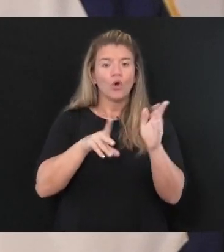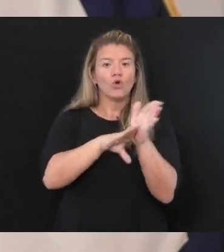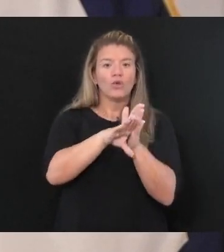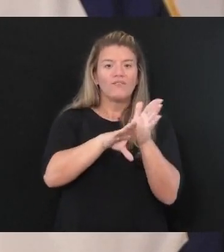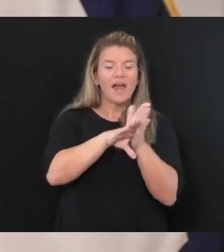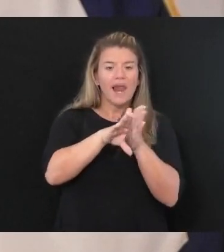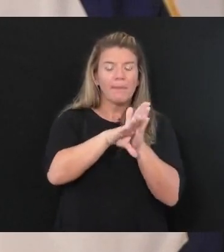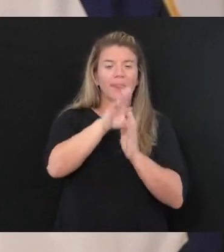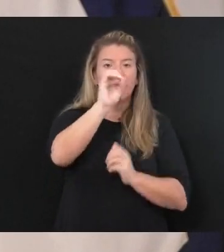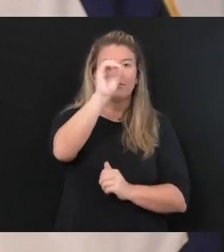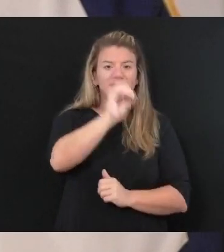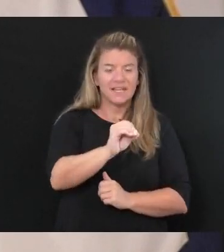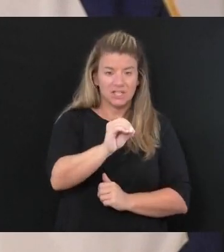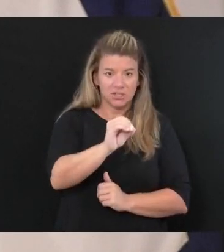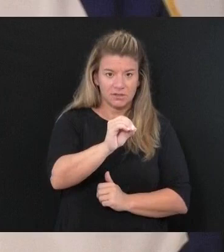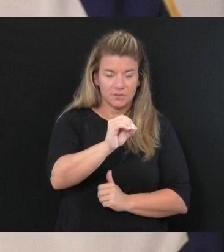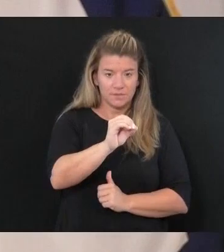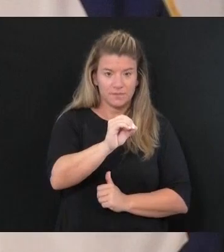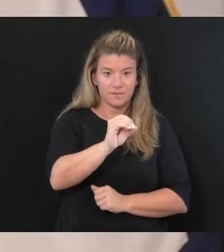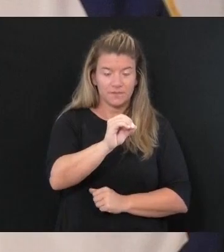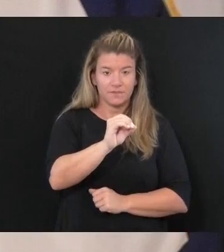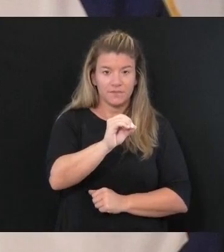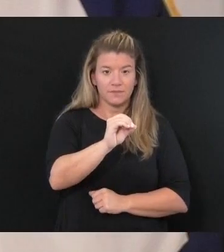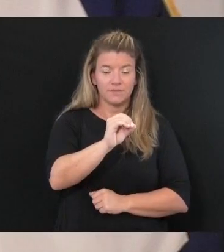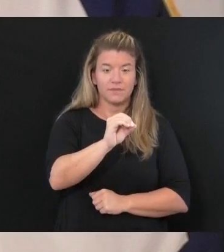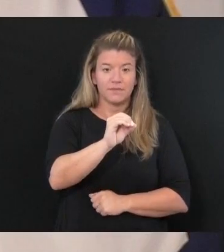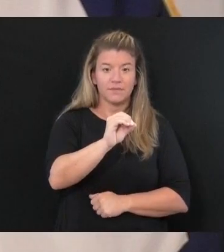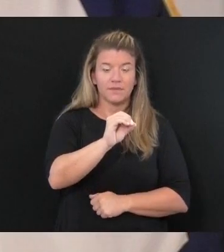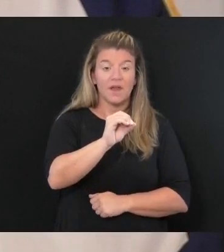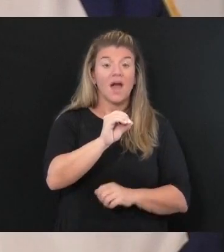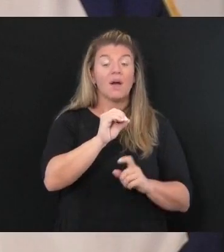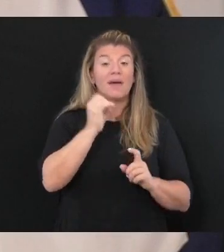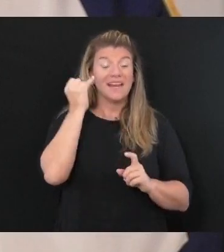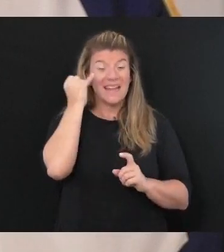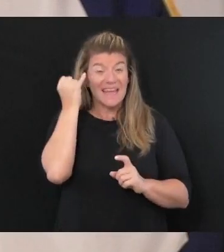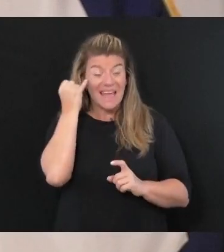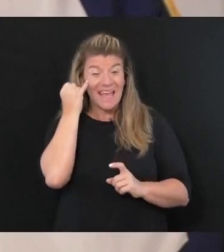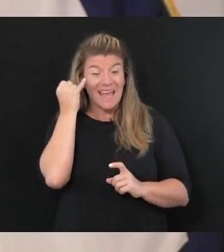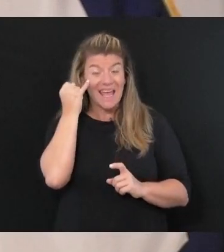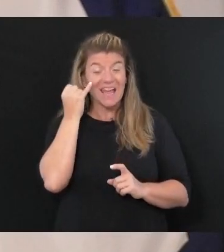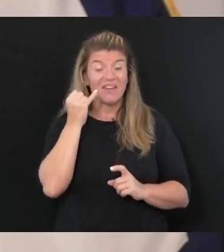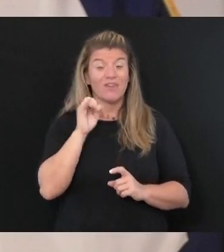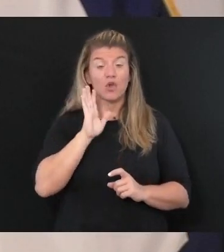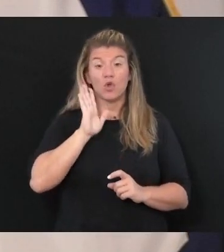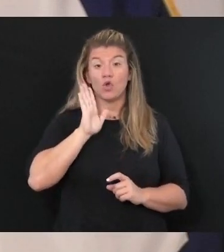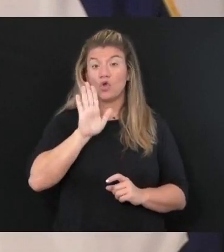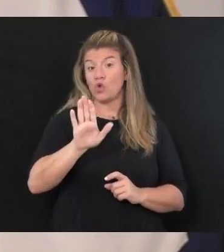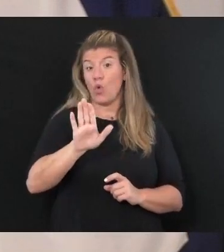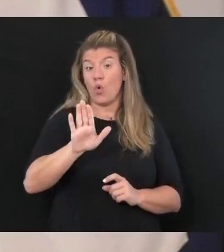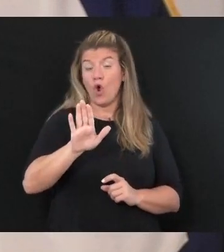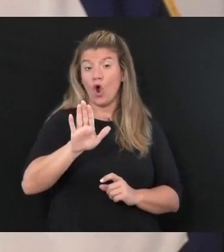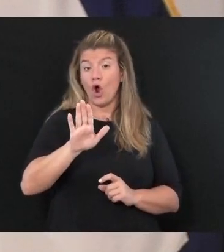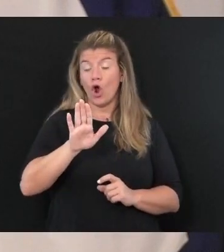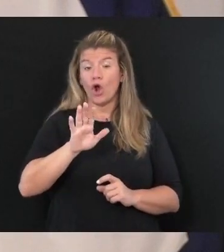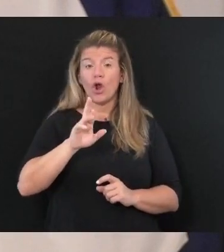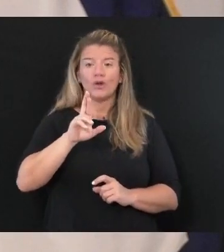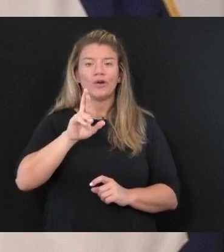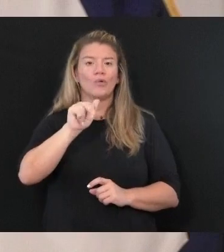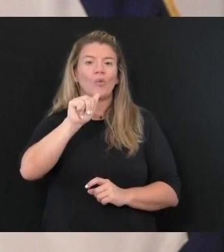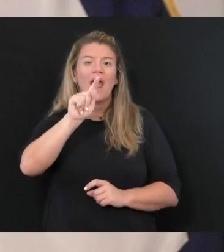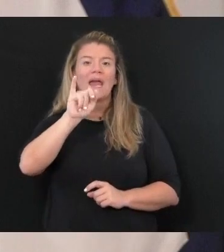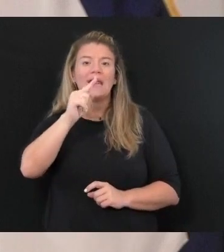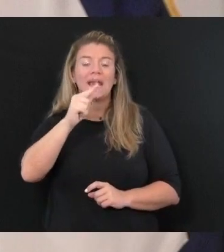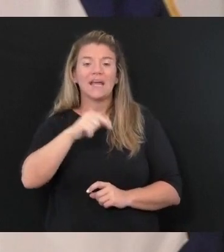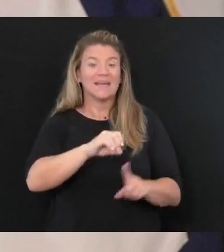a percentage basis. But if you have a rating of either from 0